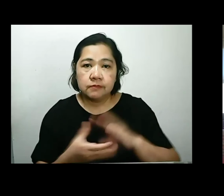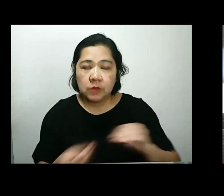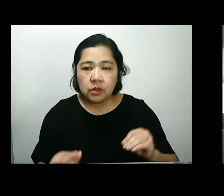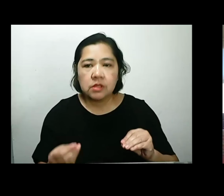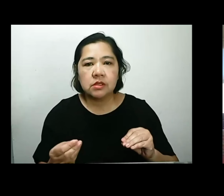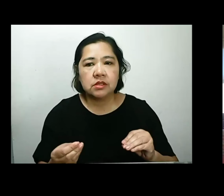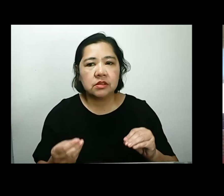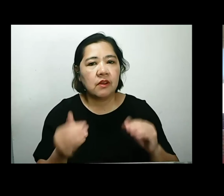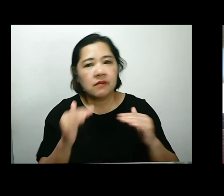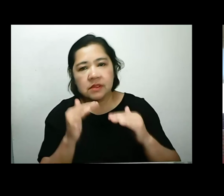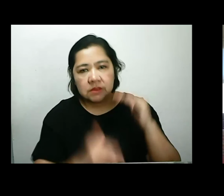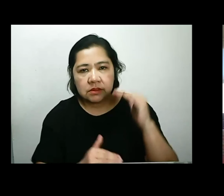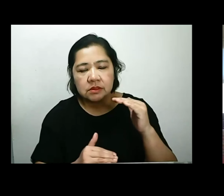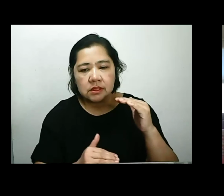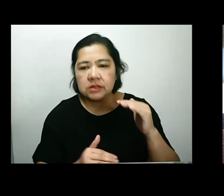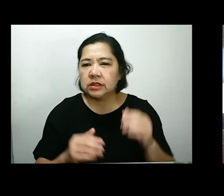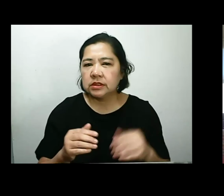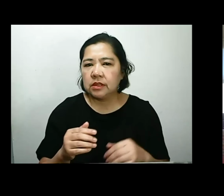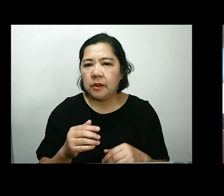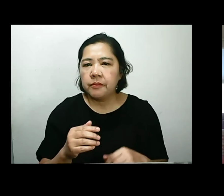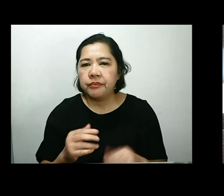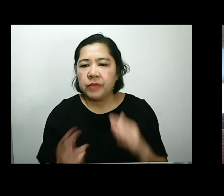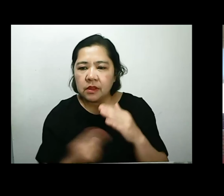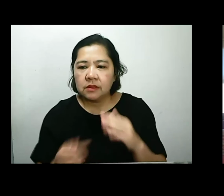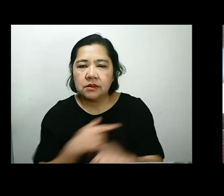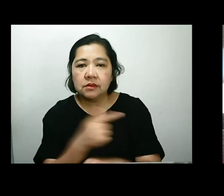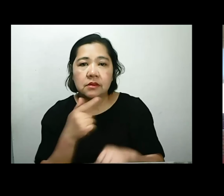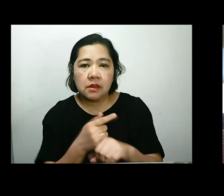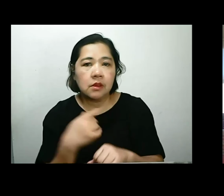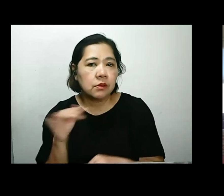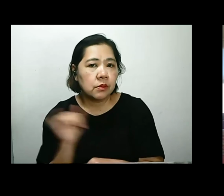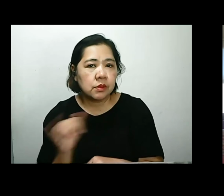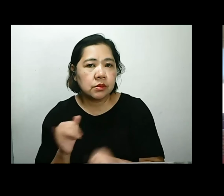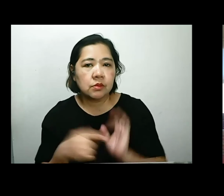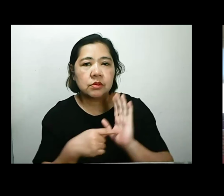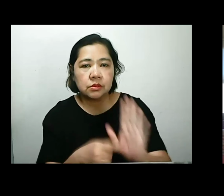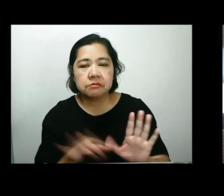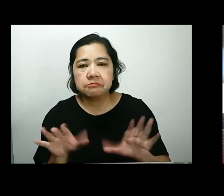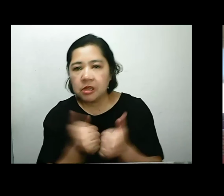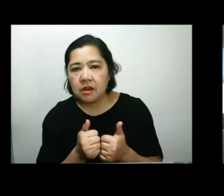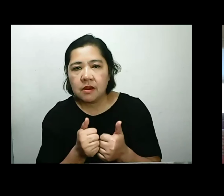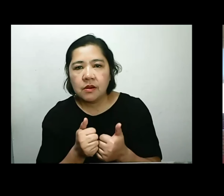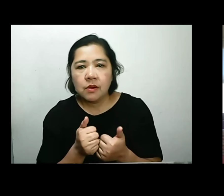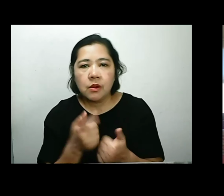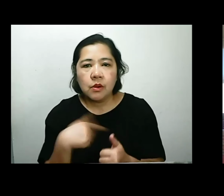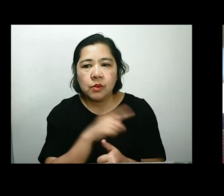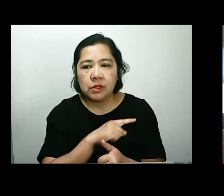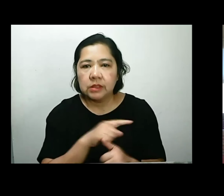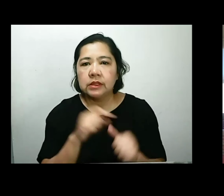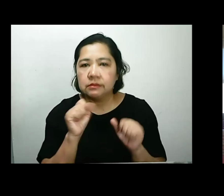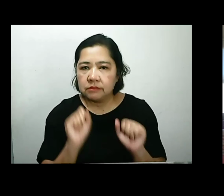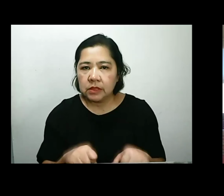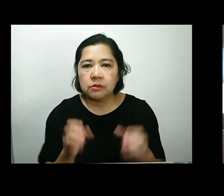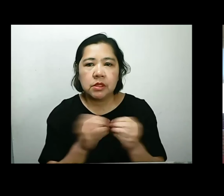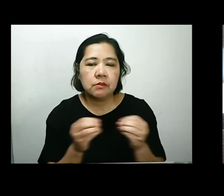injustice underground, as well as showing it how we can, you know, be more fair and equitable